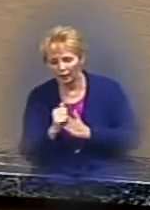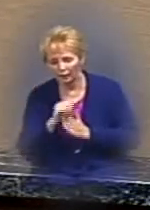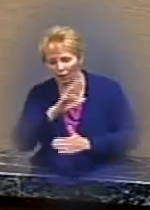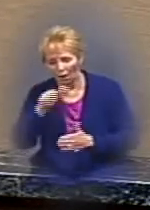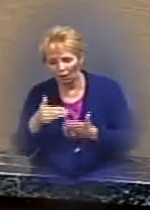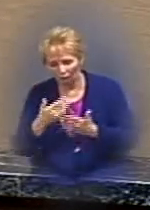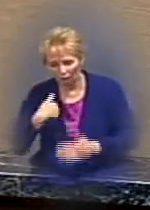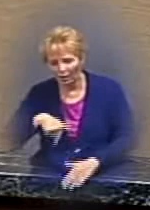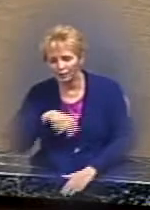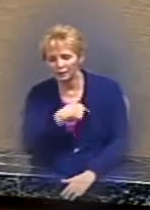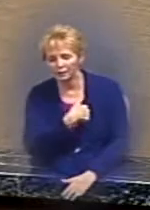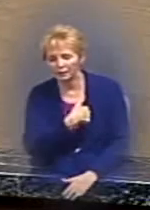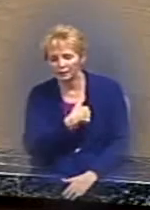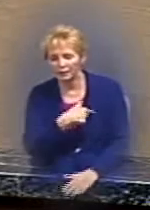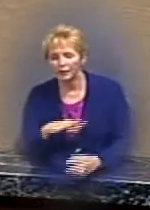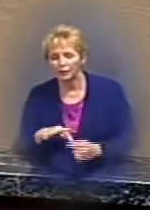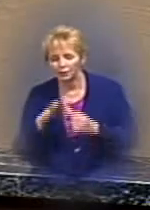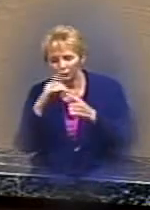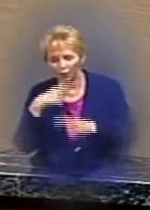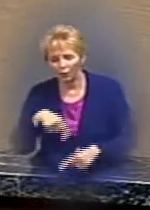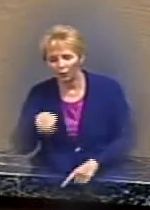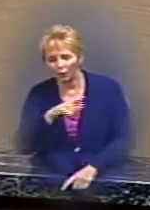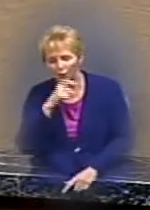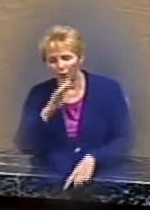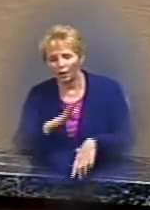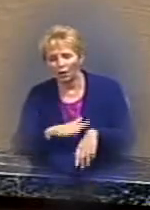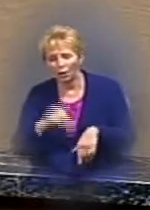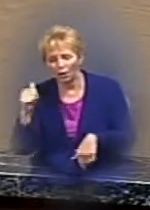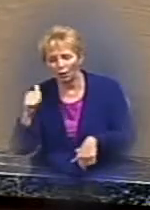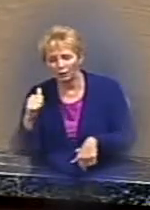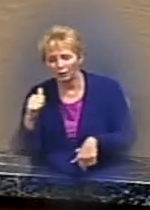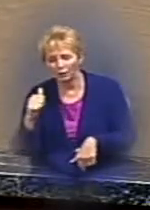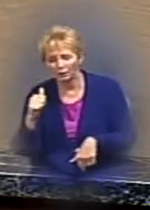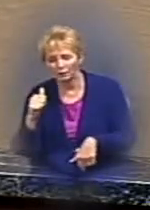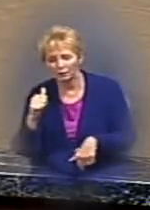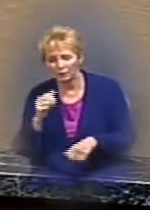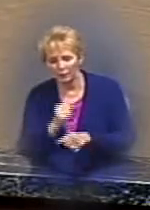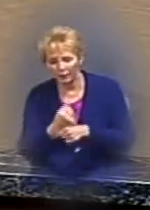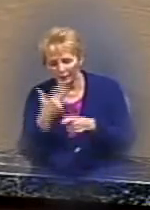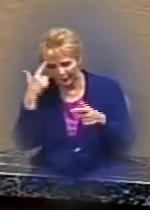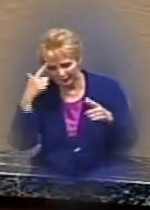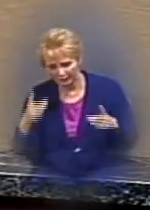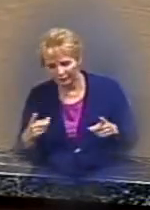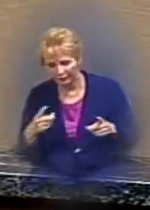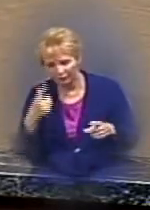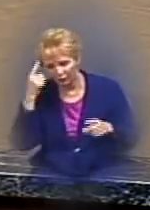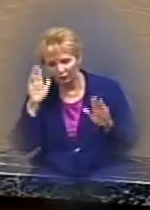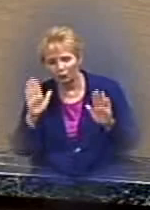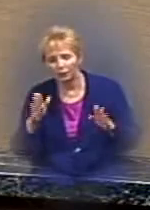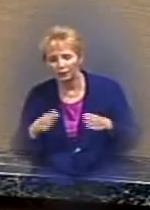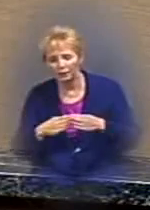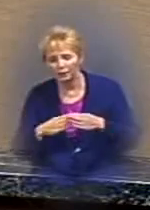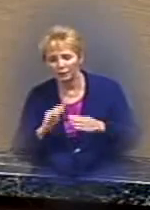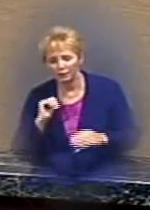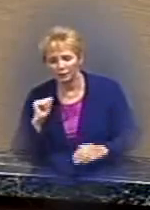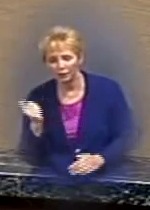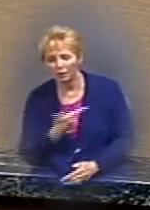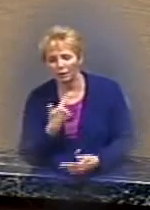of us, and especially for those who are called upon to make decisions for this wonderful city that we all